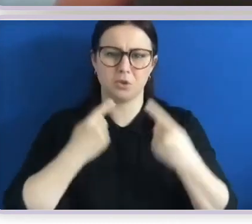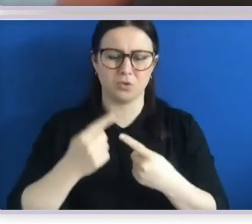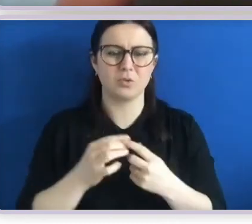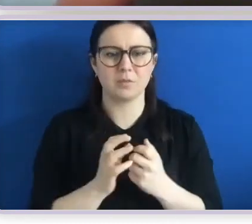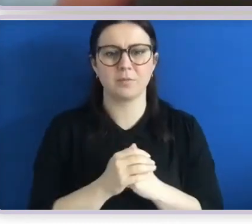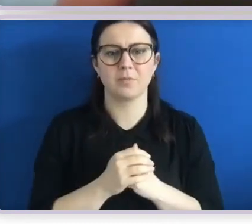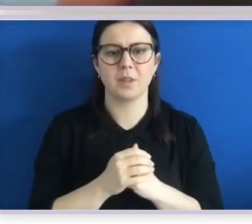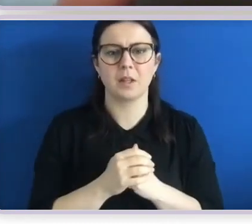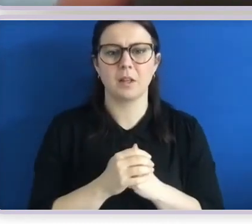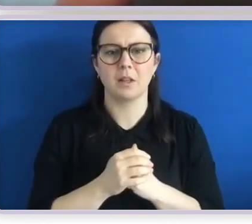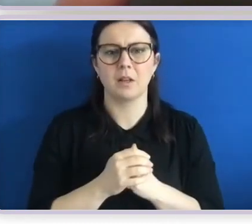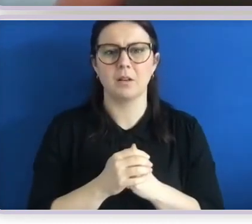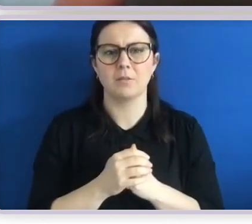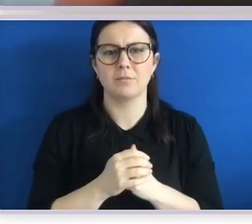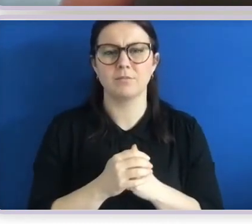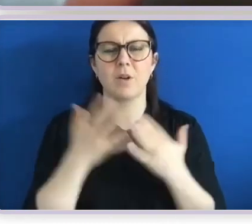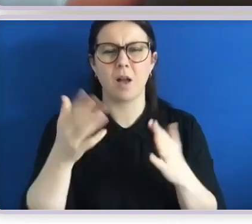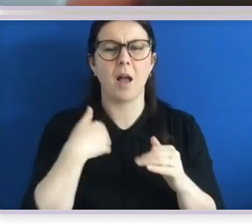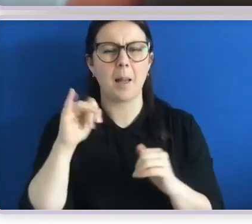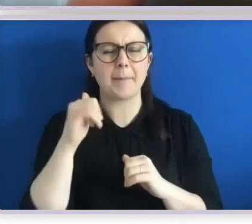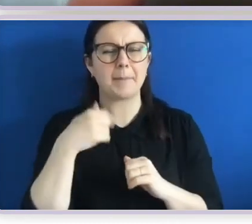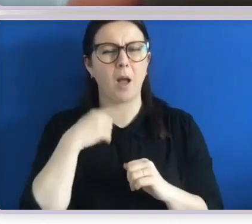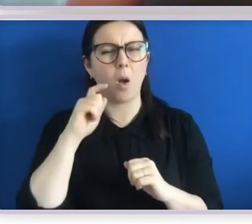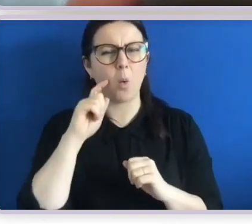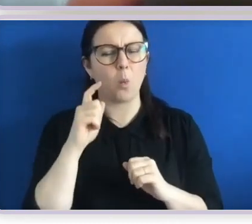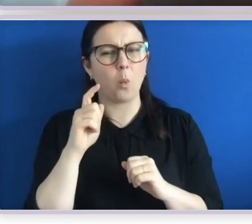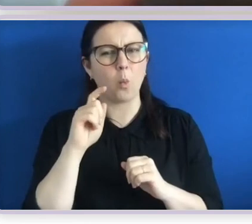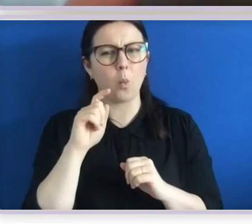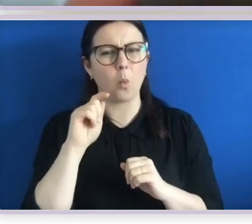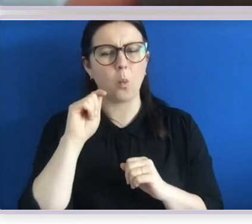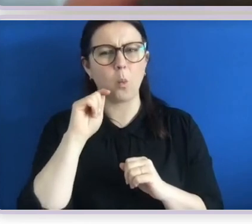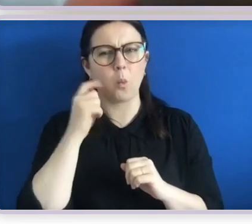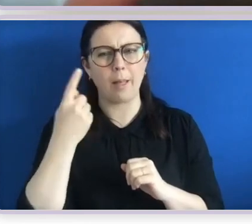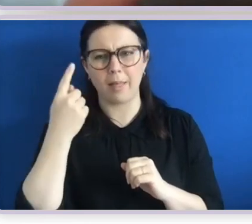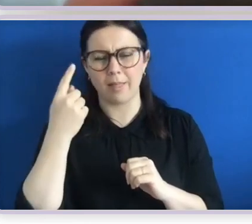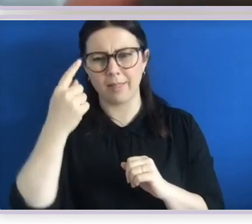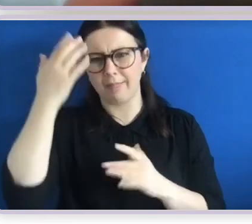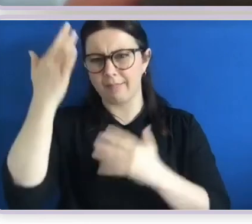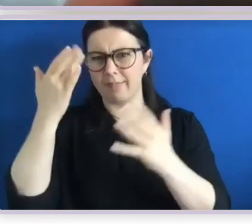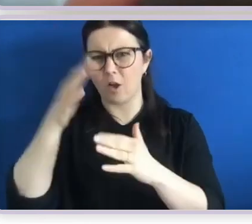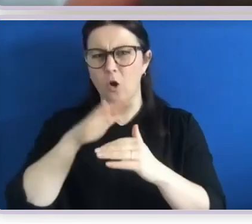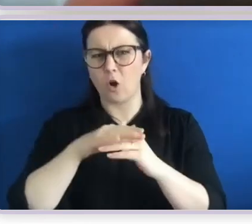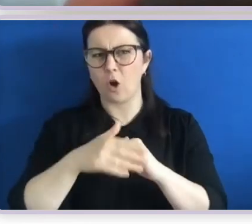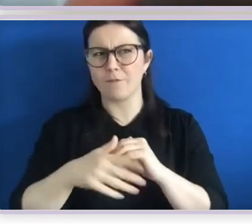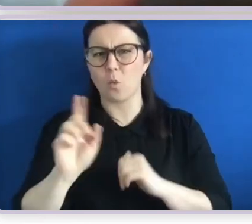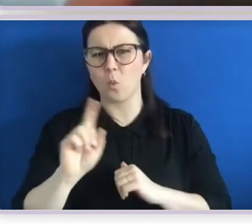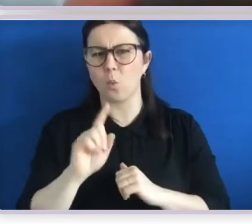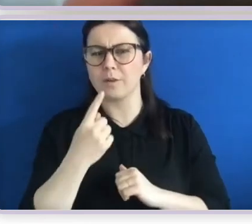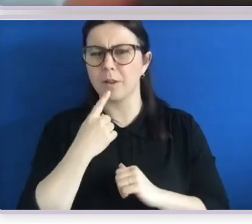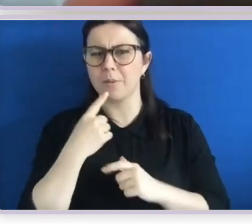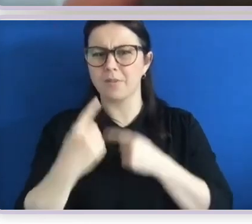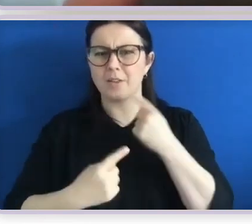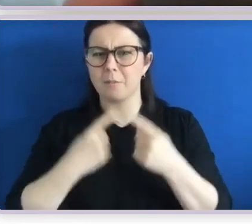So I might come back to you as to the sorts of other information we would publish